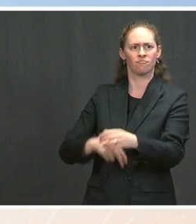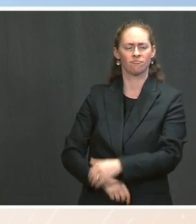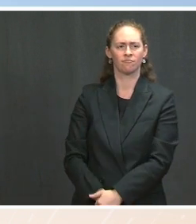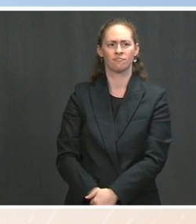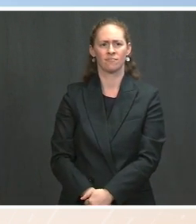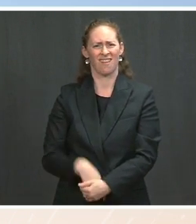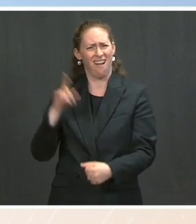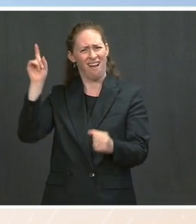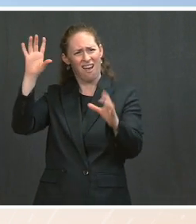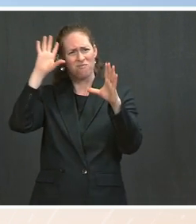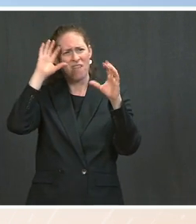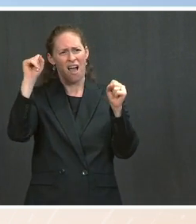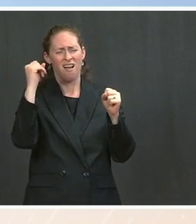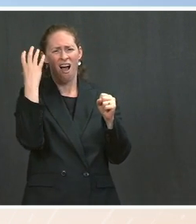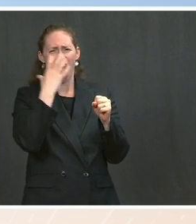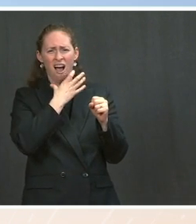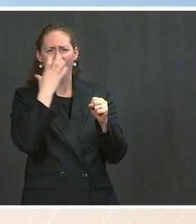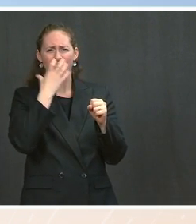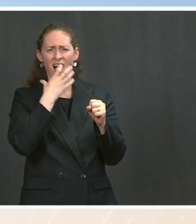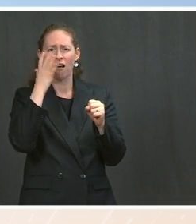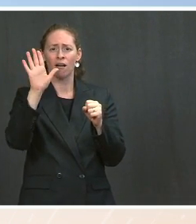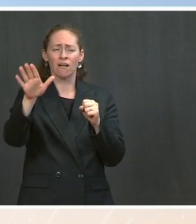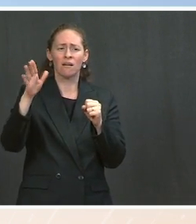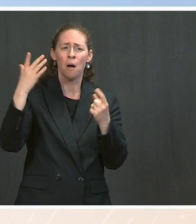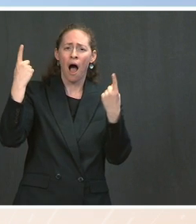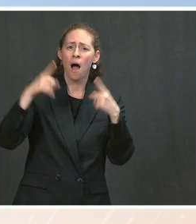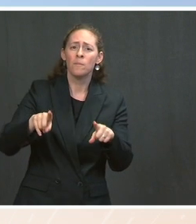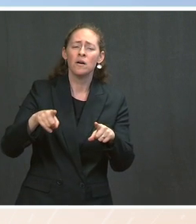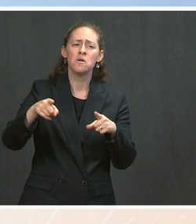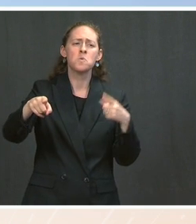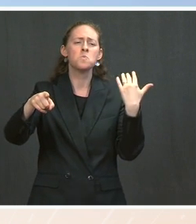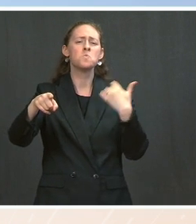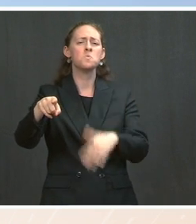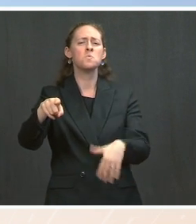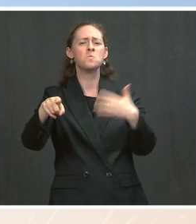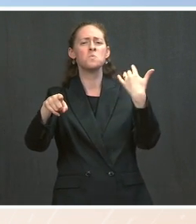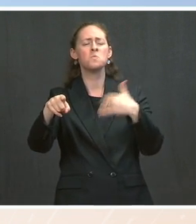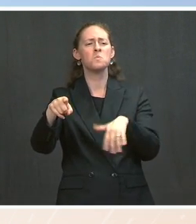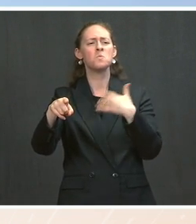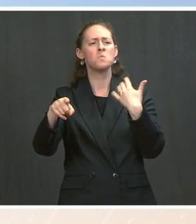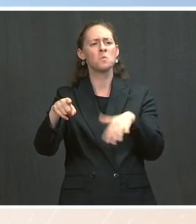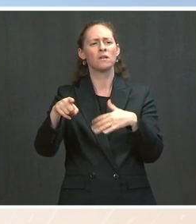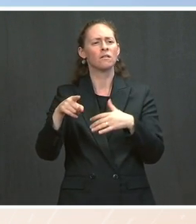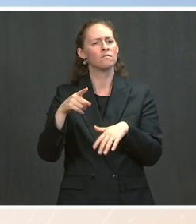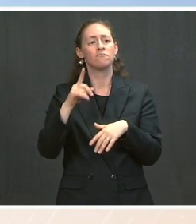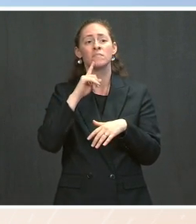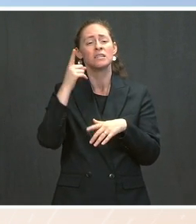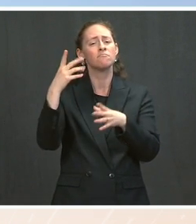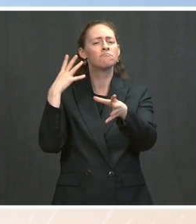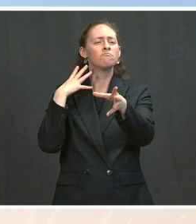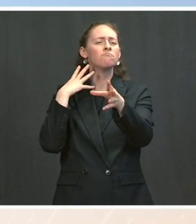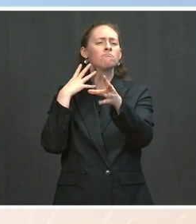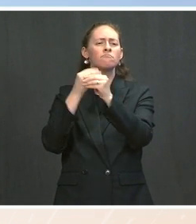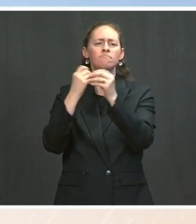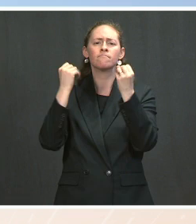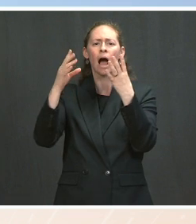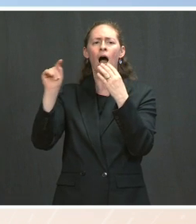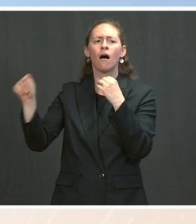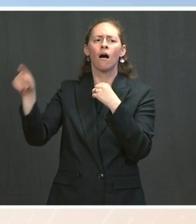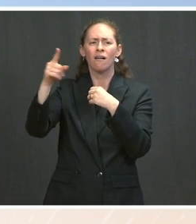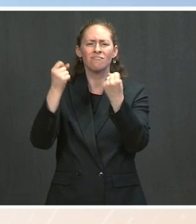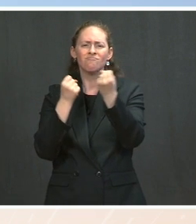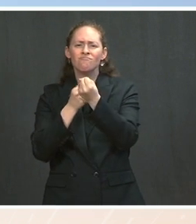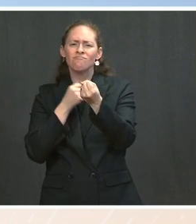history. And he also has a great deal of support for the sacrifices he made and